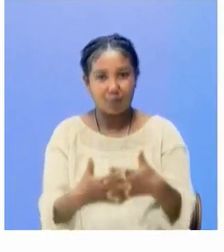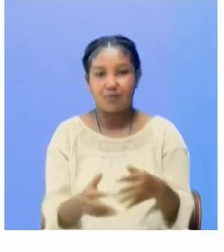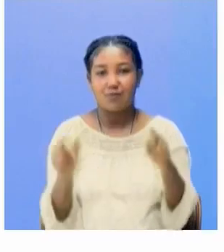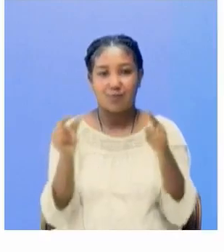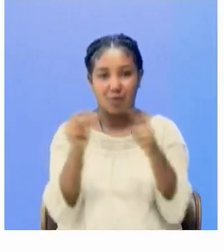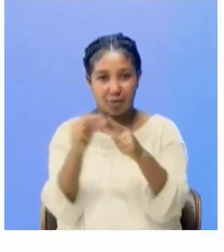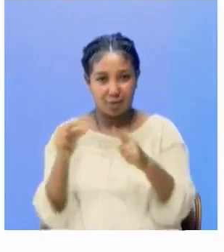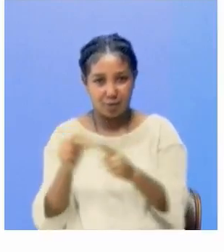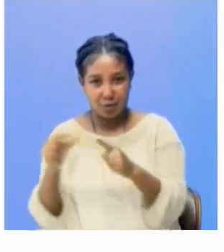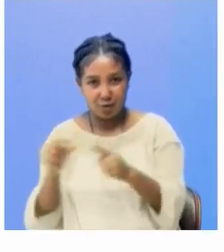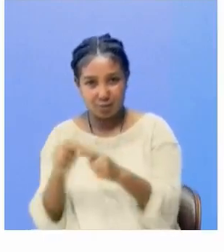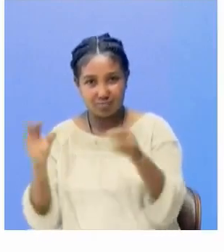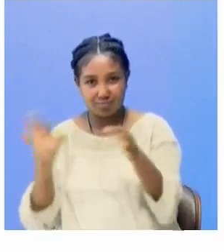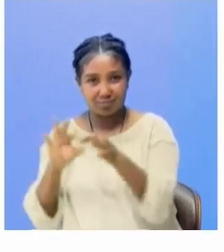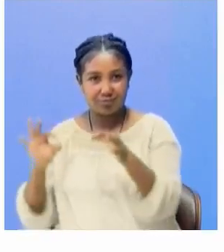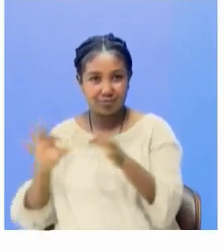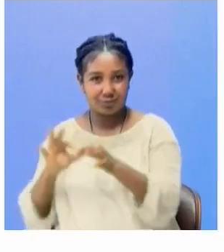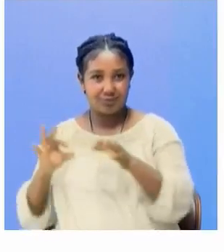words